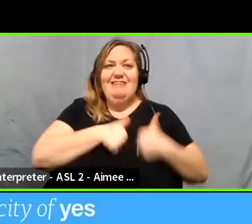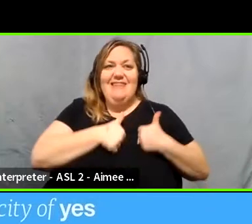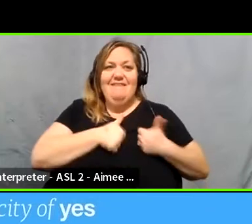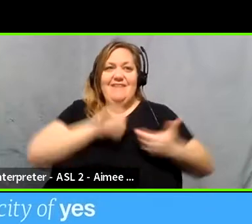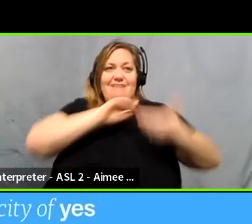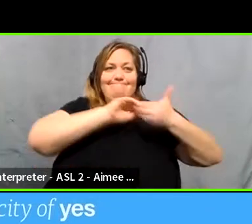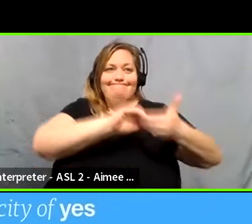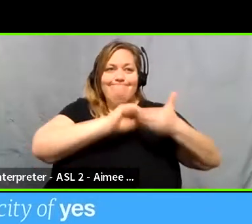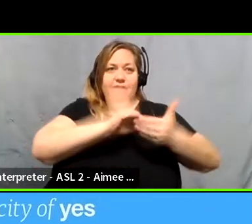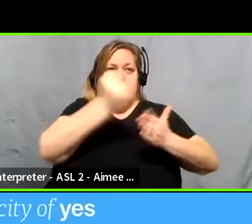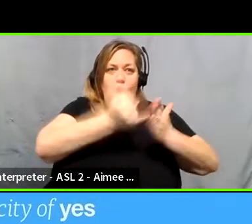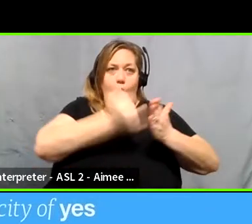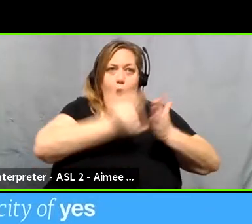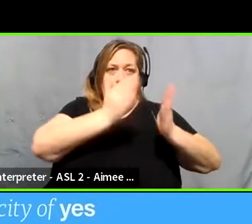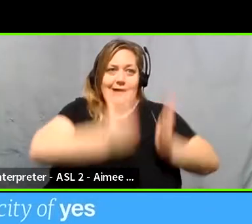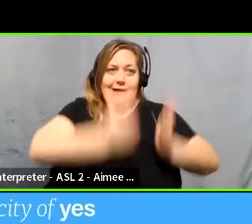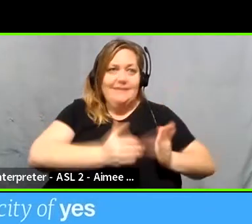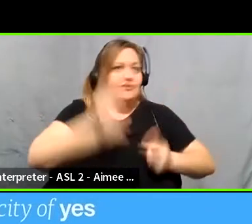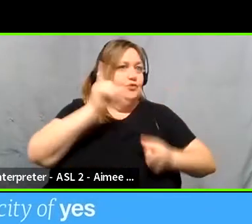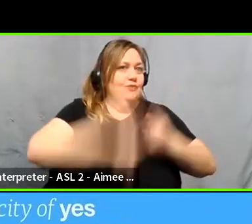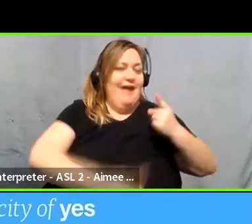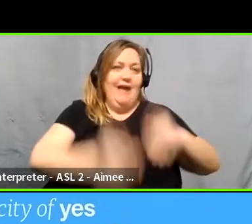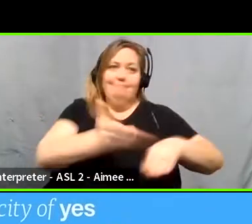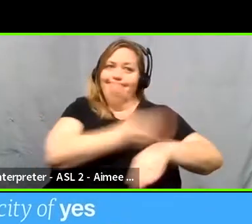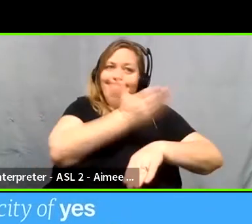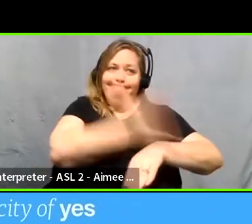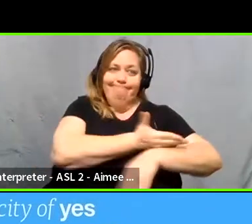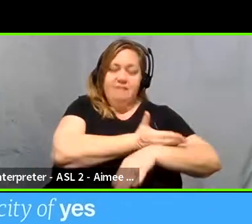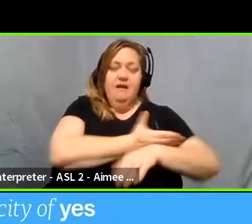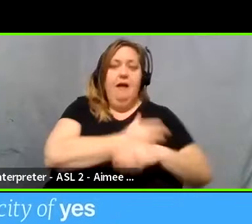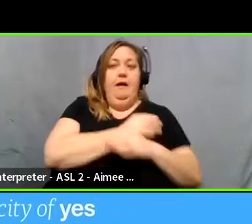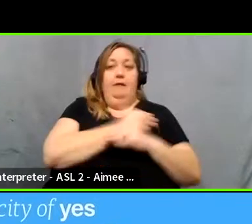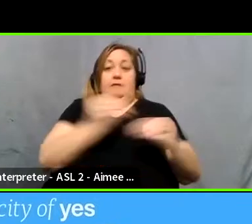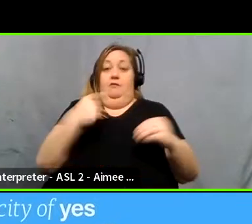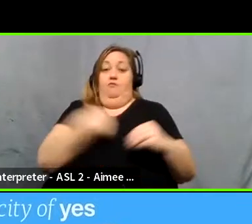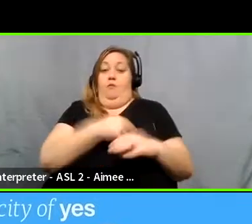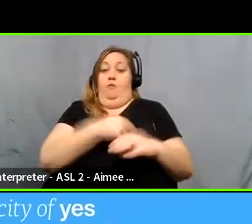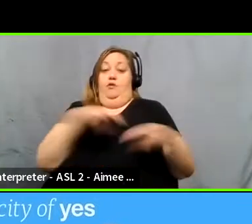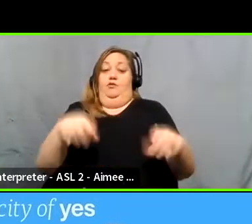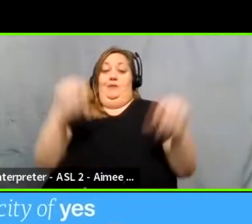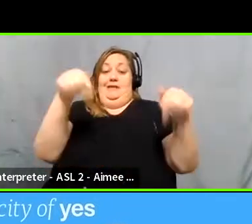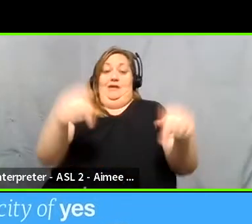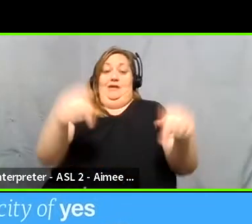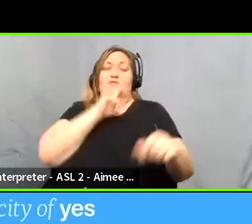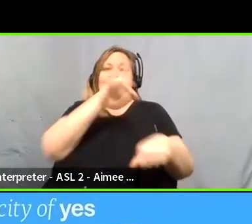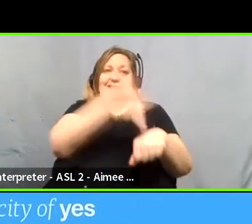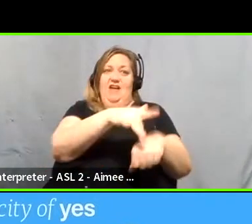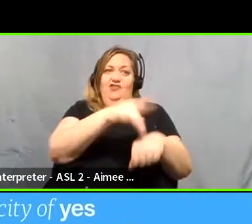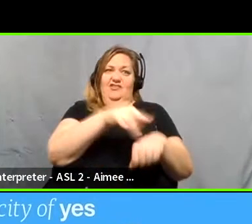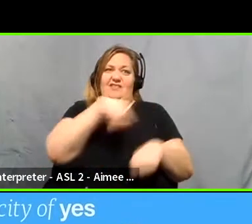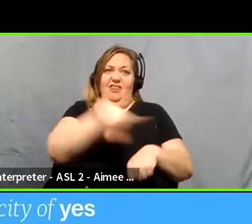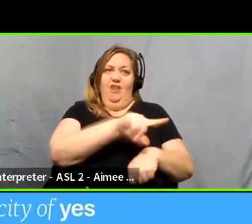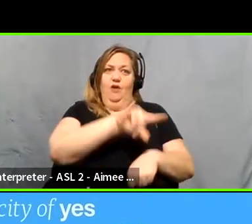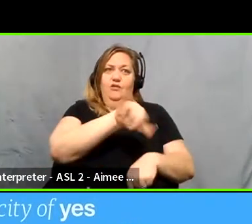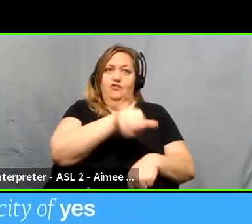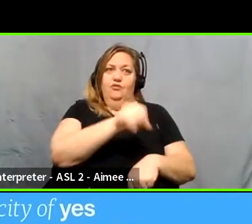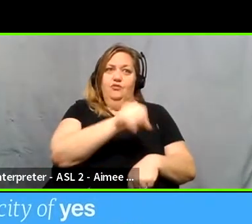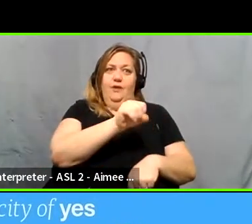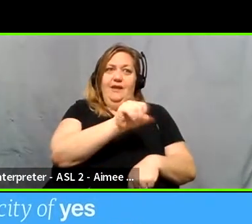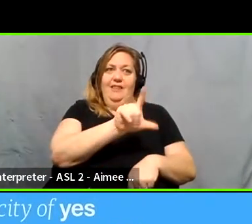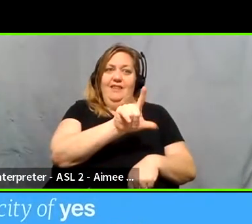context, nothing we're doing as part of these housing opportunity proposals really touches joint living work quarters for artists.